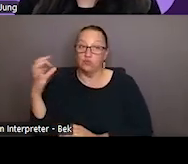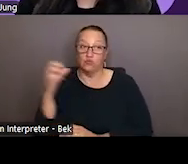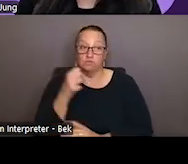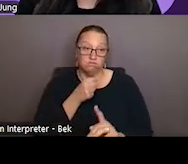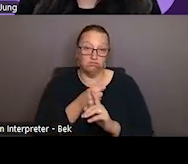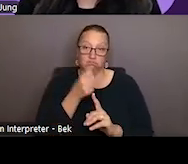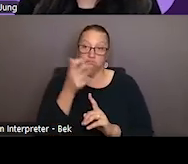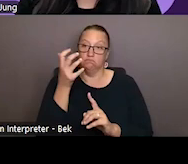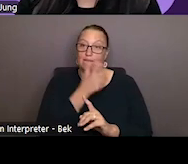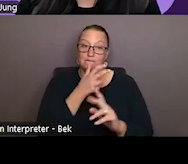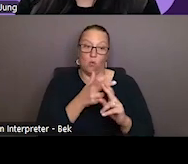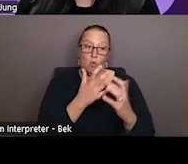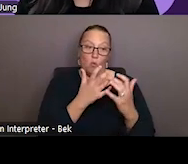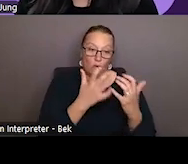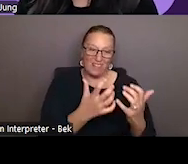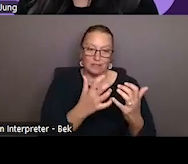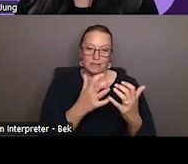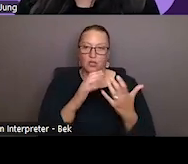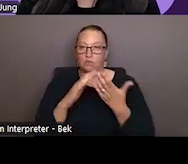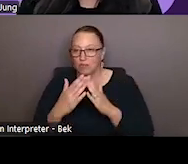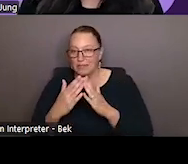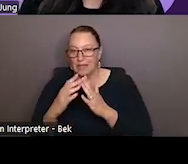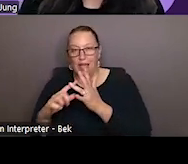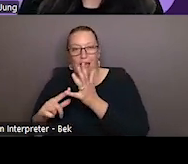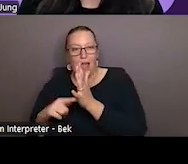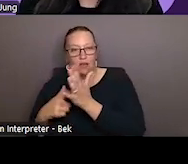of audience, community, and outreach.